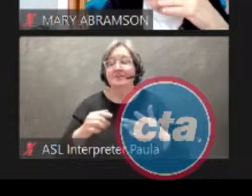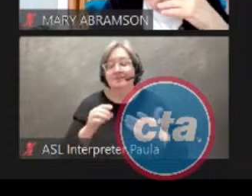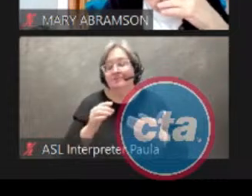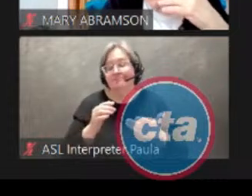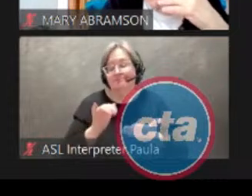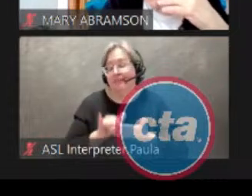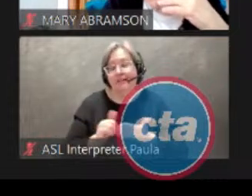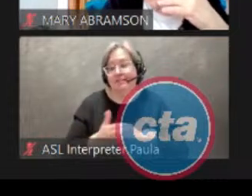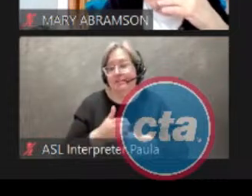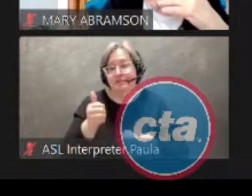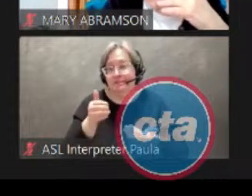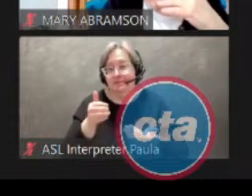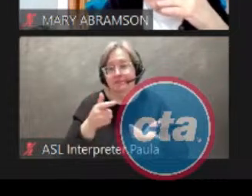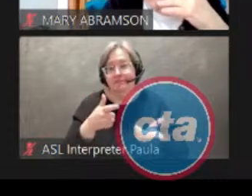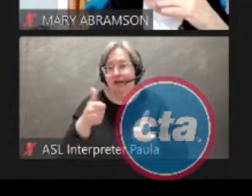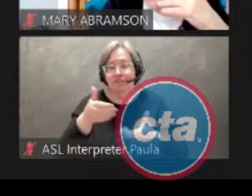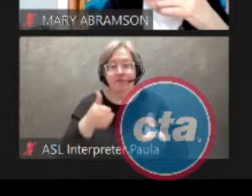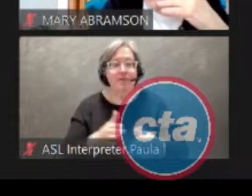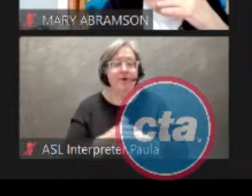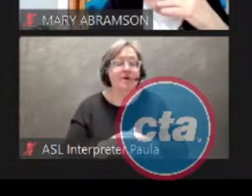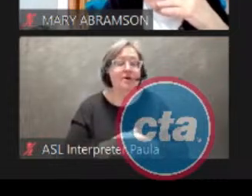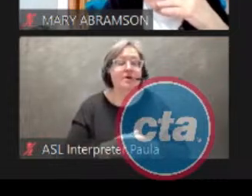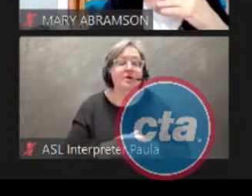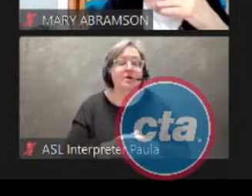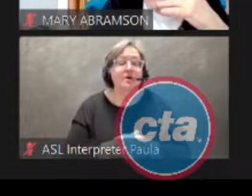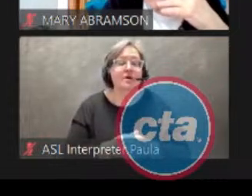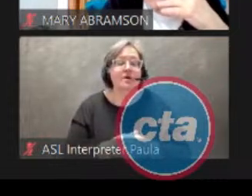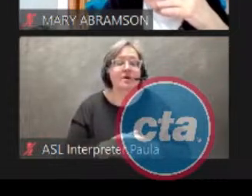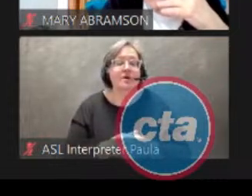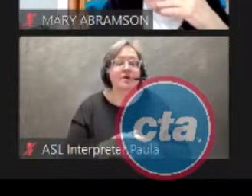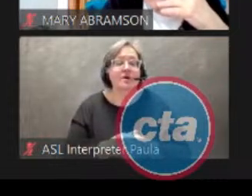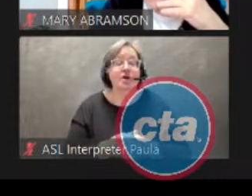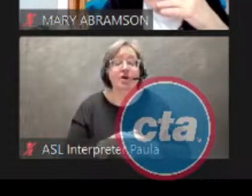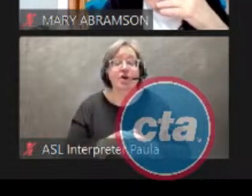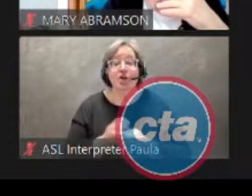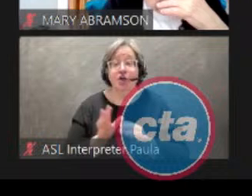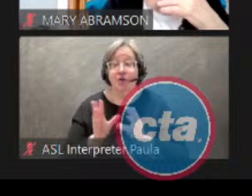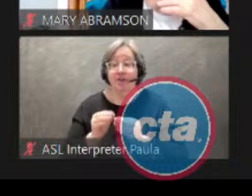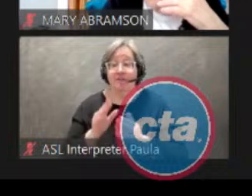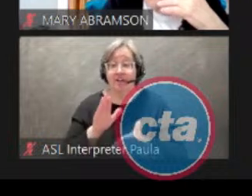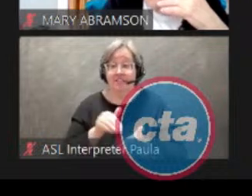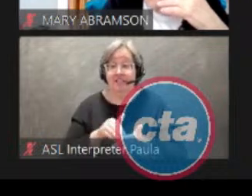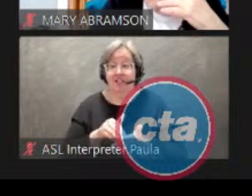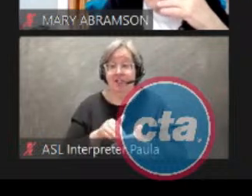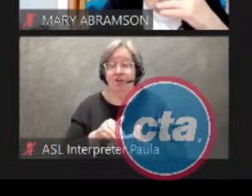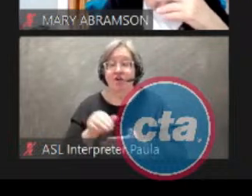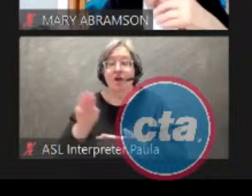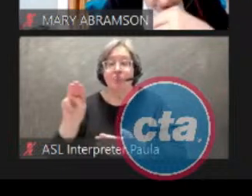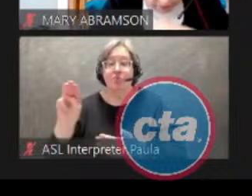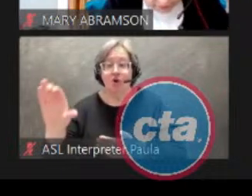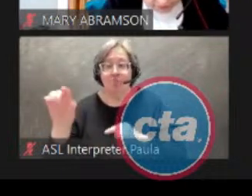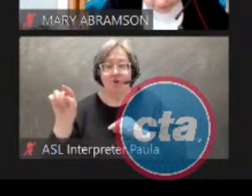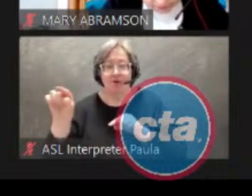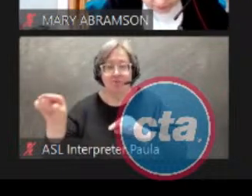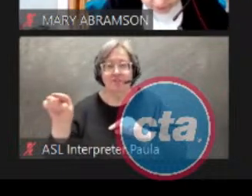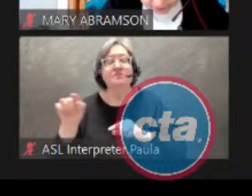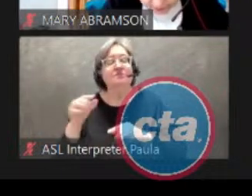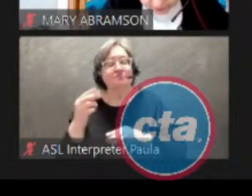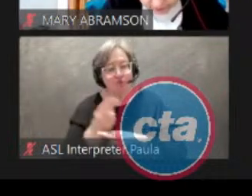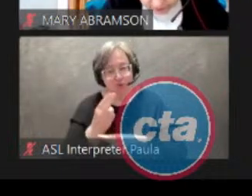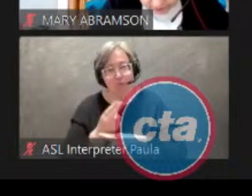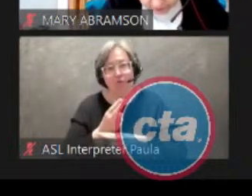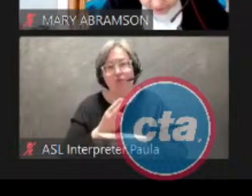reasonable way. Shuttle buses, and then from the convention centers and to the McCormick Place, et cetera, all will be by shuttle